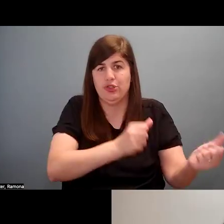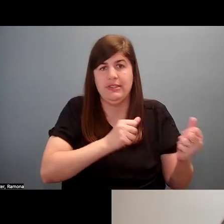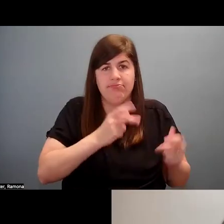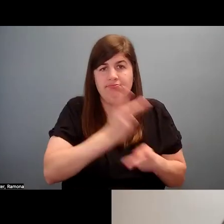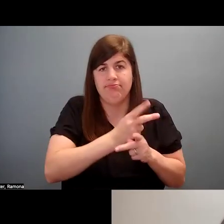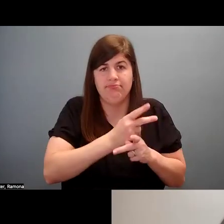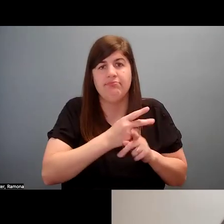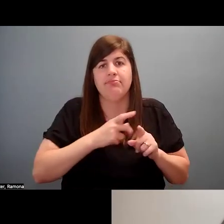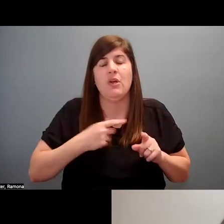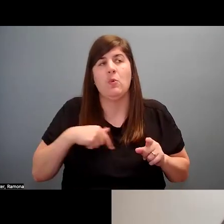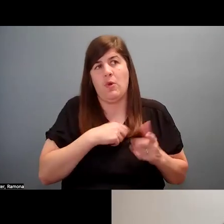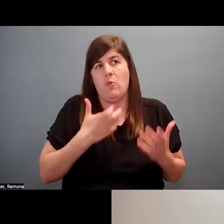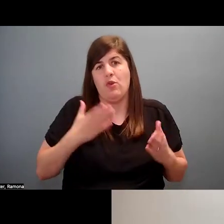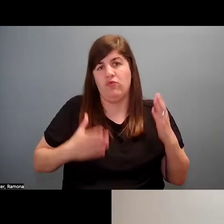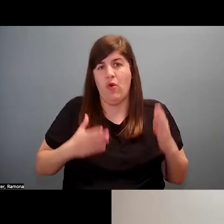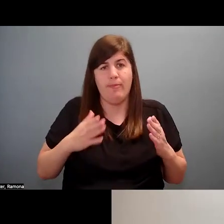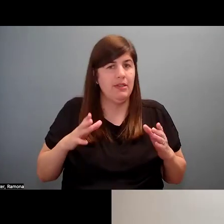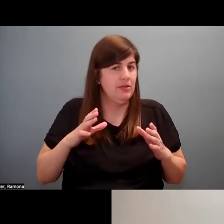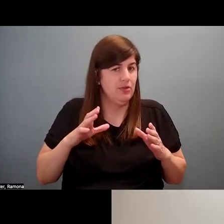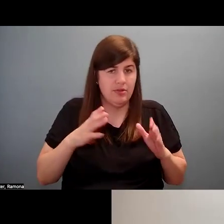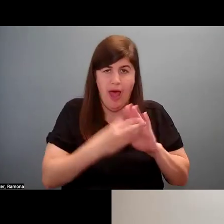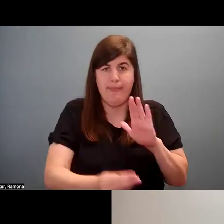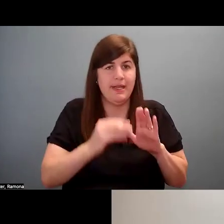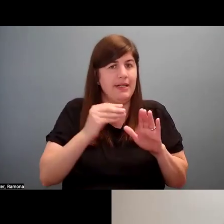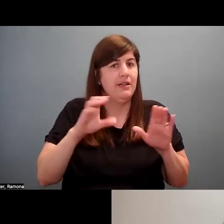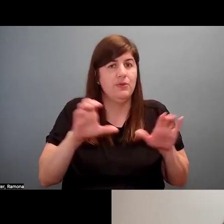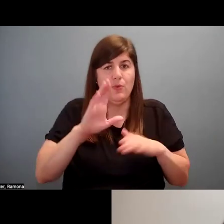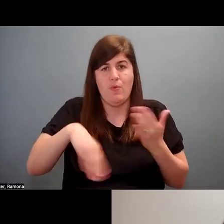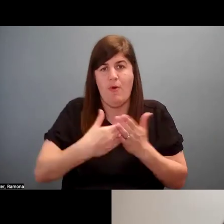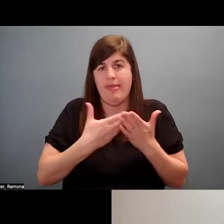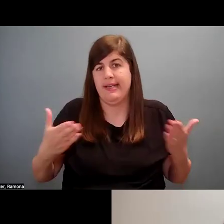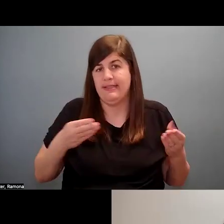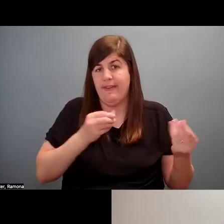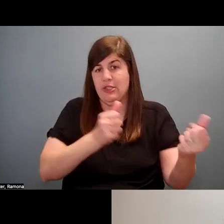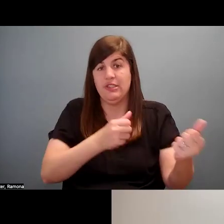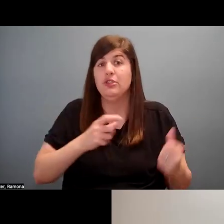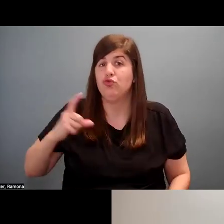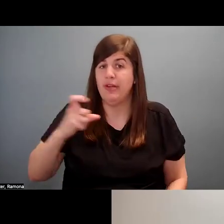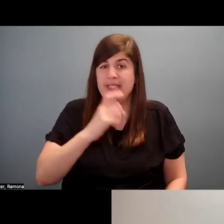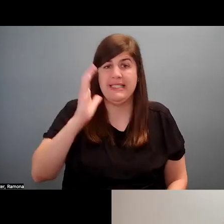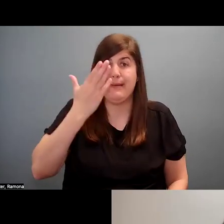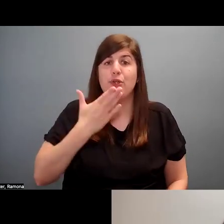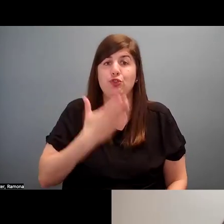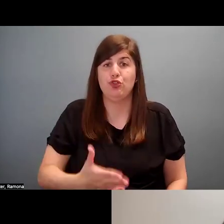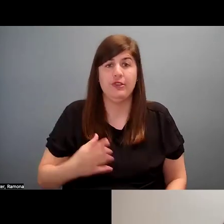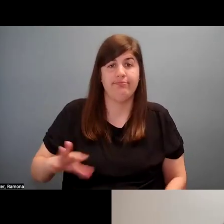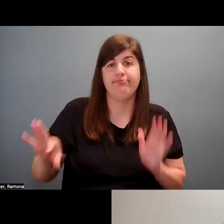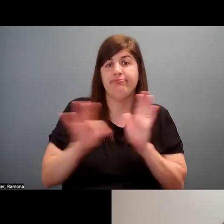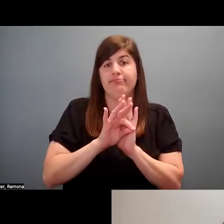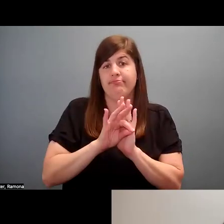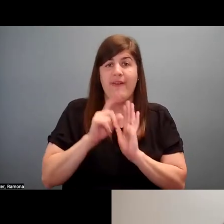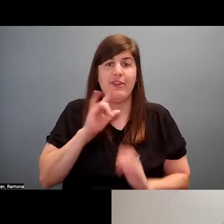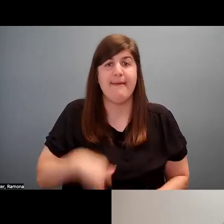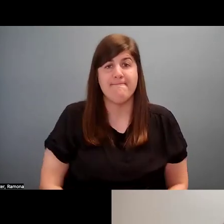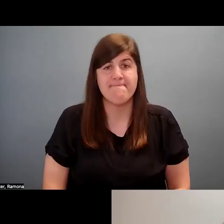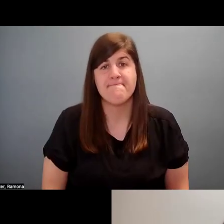we wanted a robot that could do that, that could do all these things super efficiently. And shrimp seem to be a really good candidate for this.